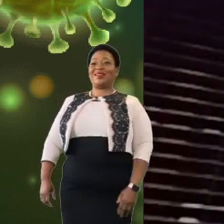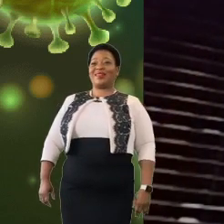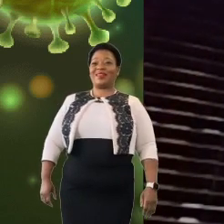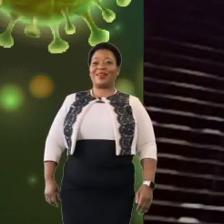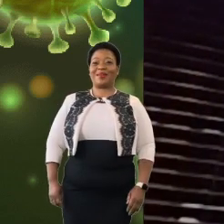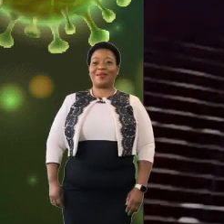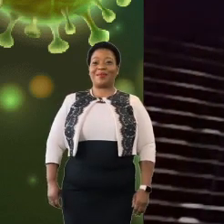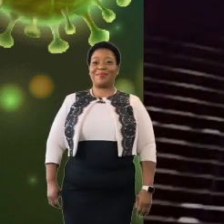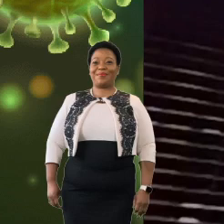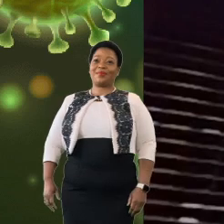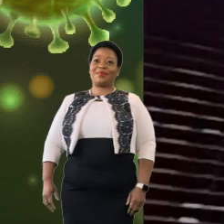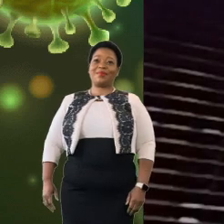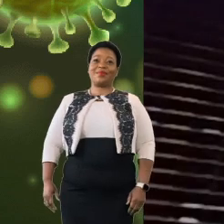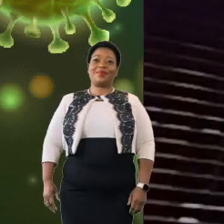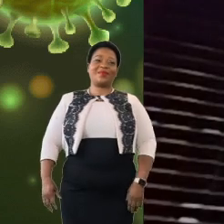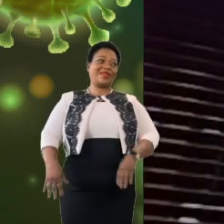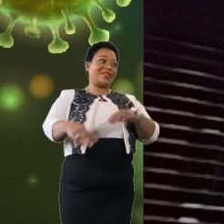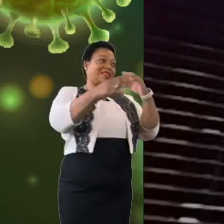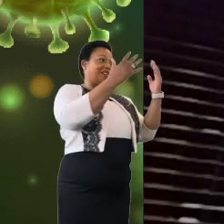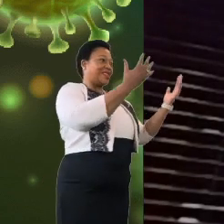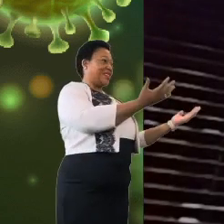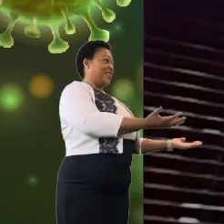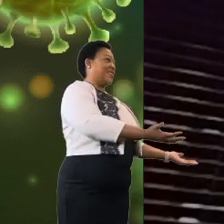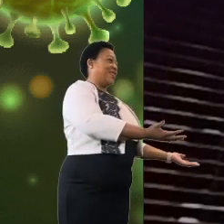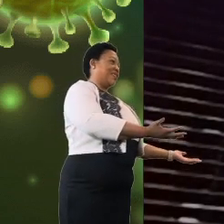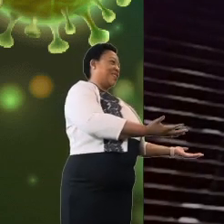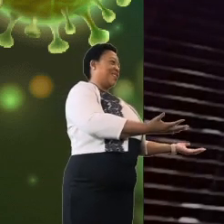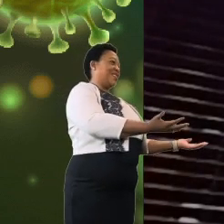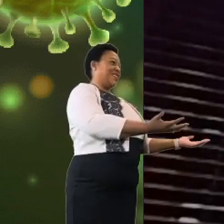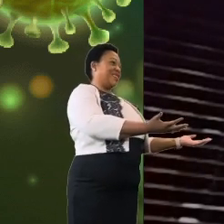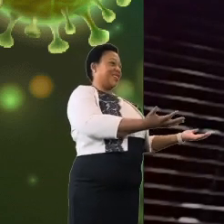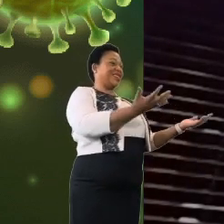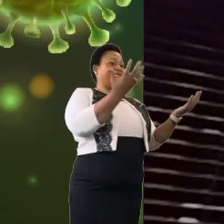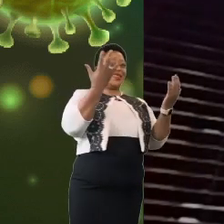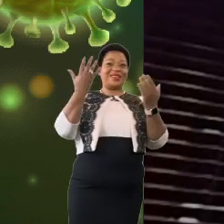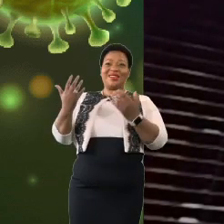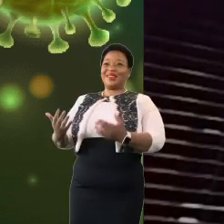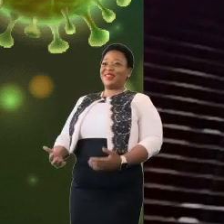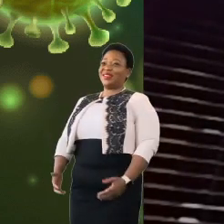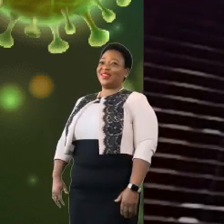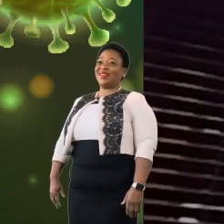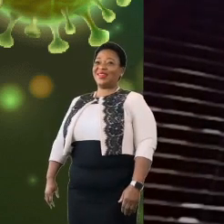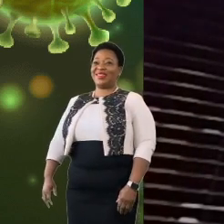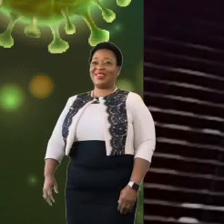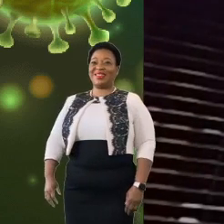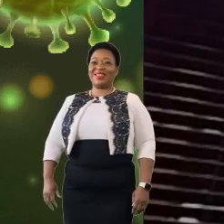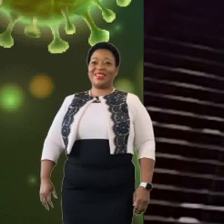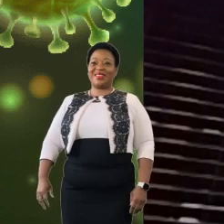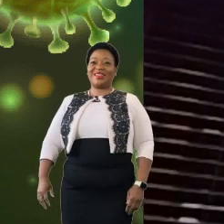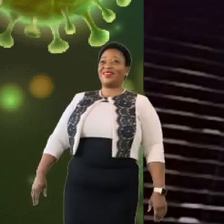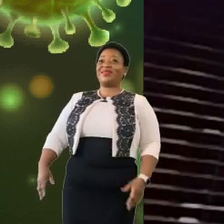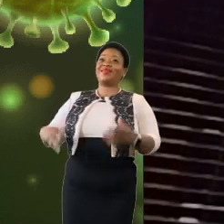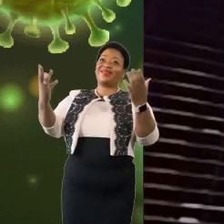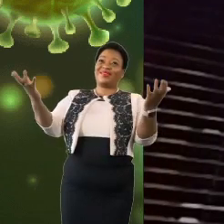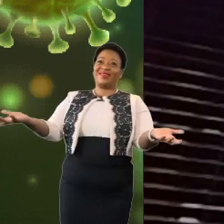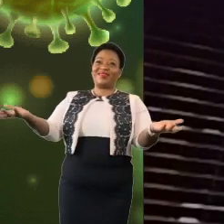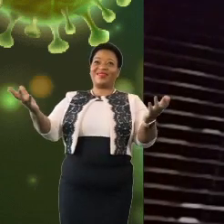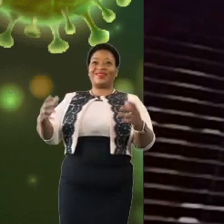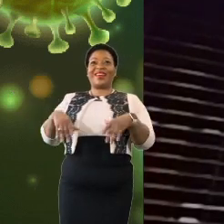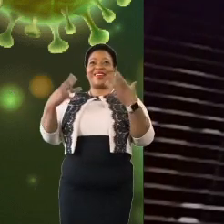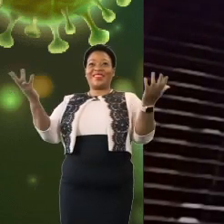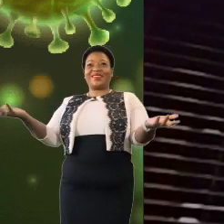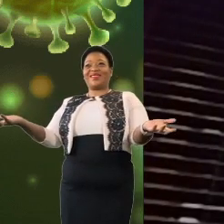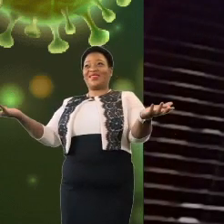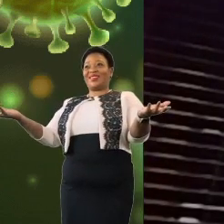Basically, Frikkie, as you indicated, that as part of the work that we've been tasked with,